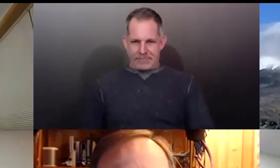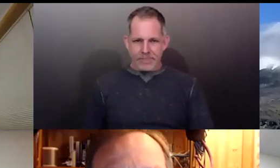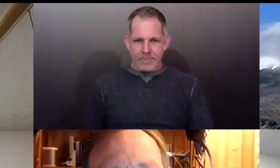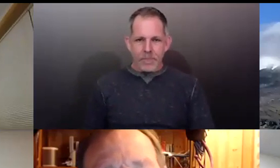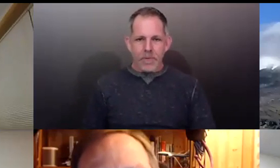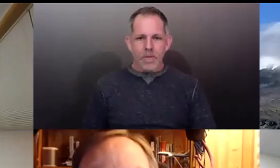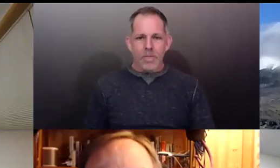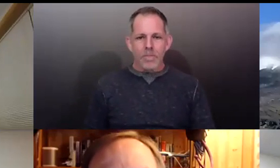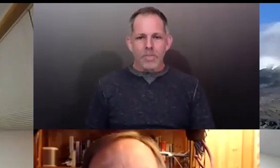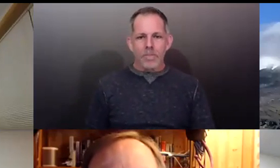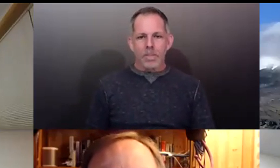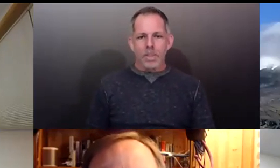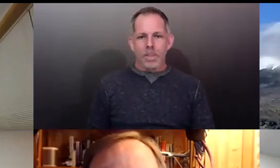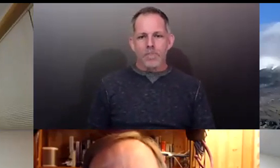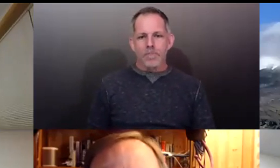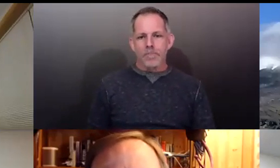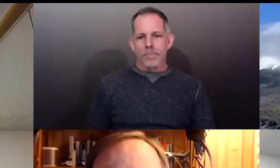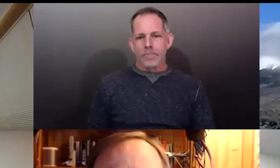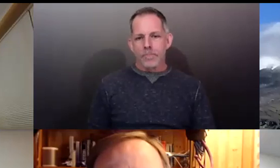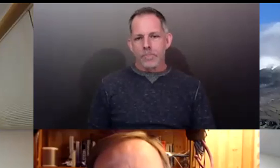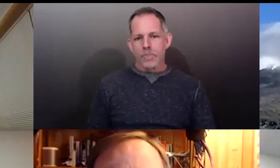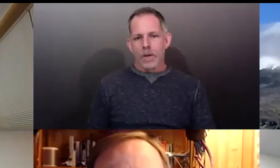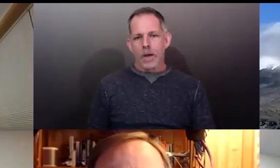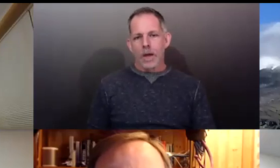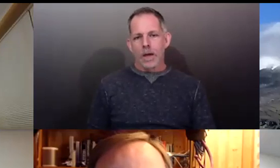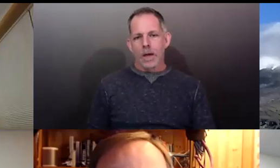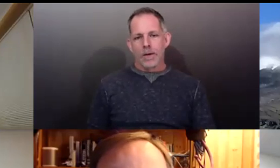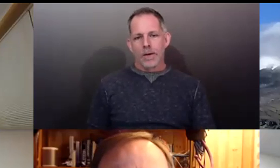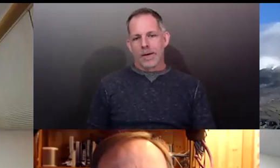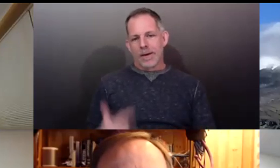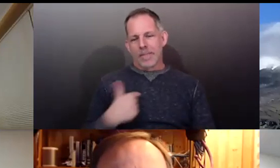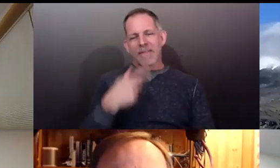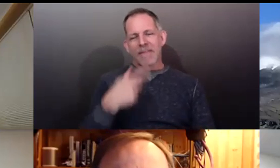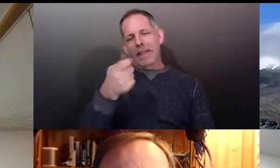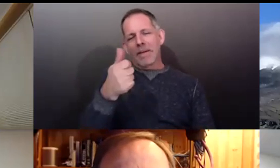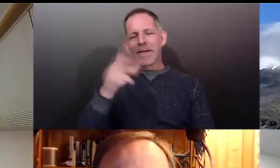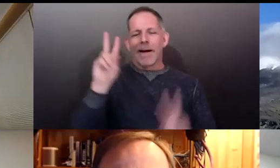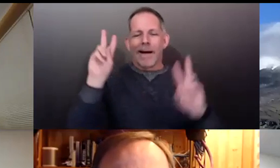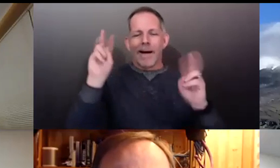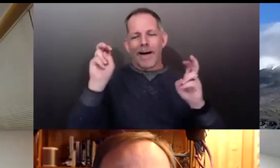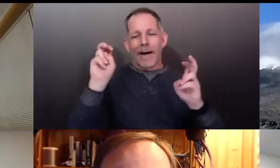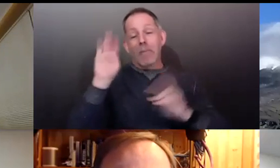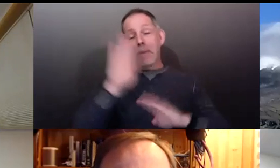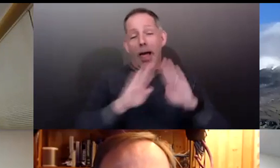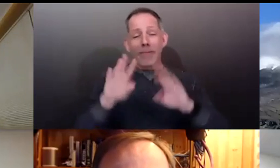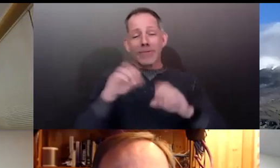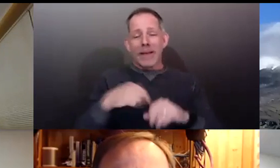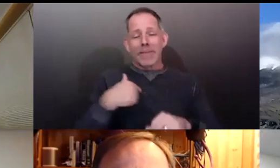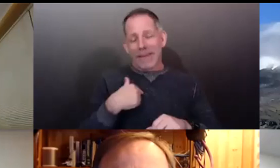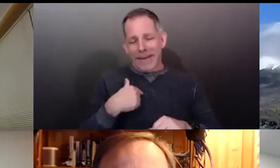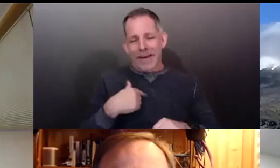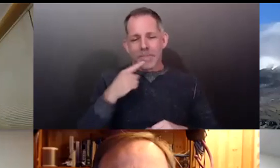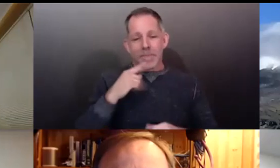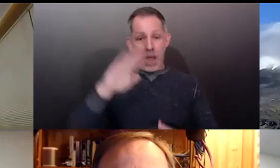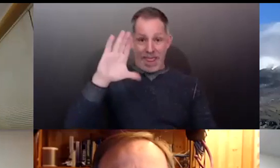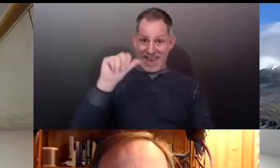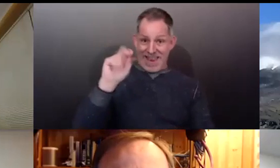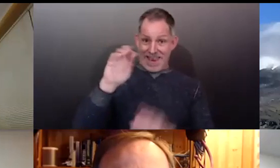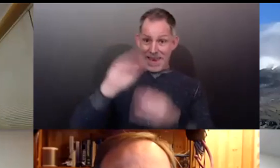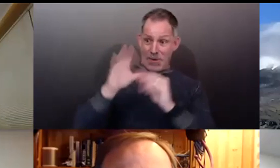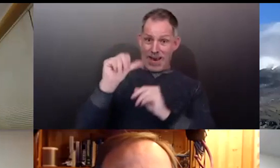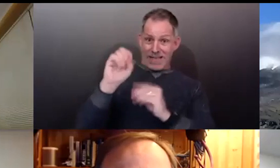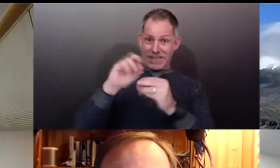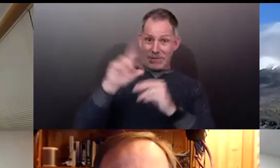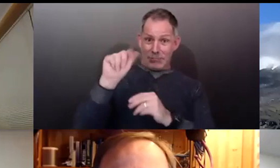on something. You know, the low case rate and the low numbers so far, this is kind of like a wildfire. If it's